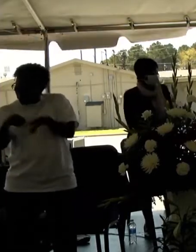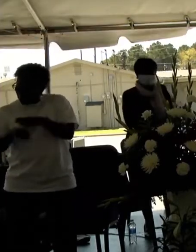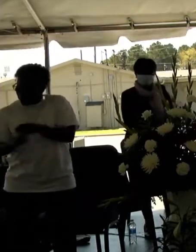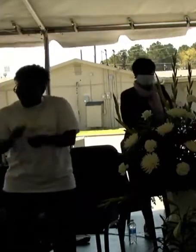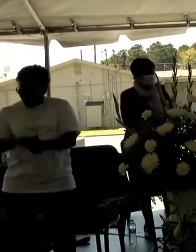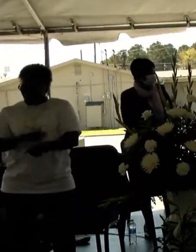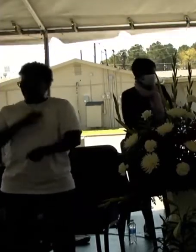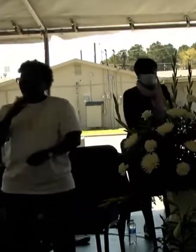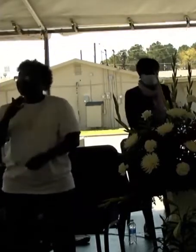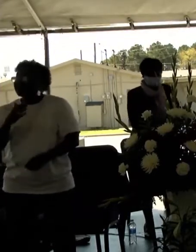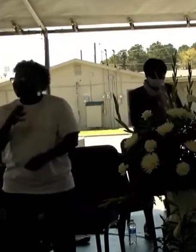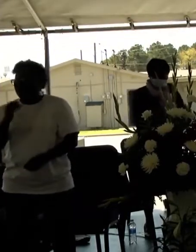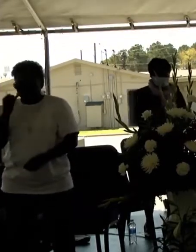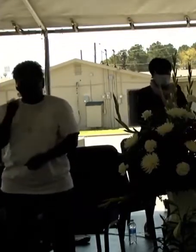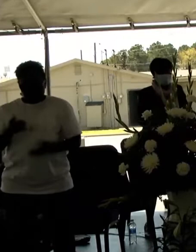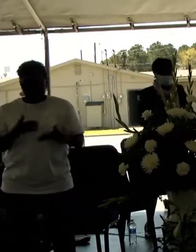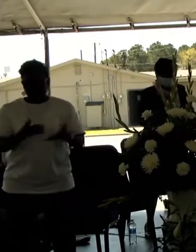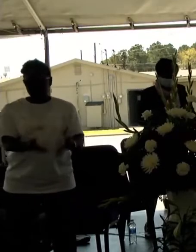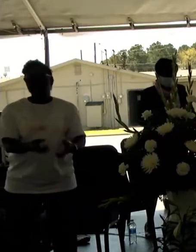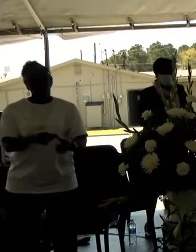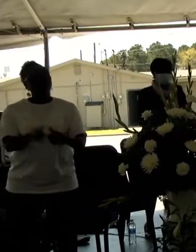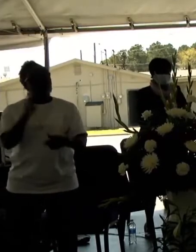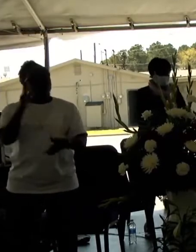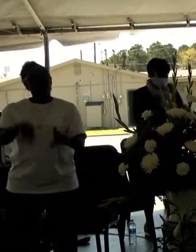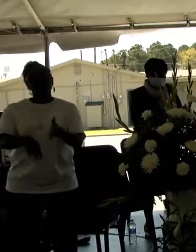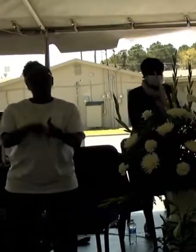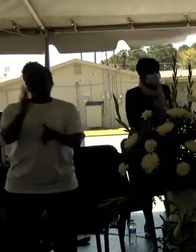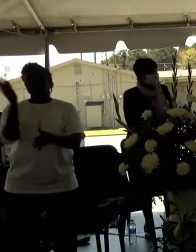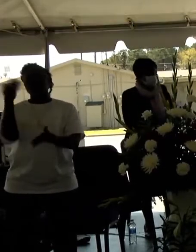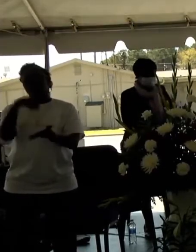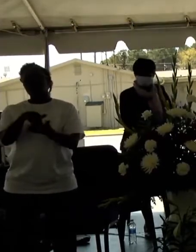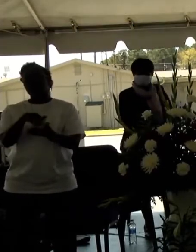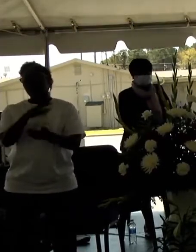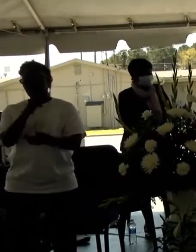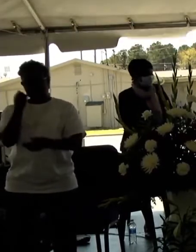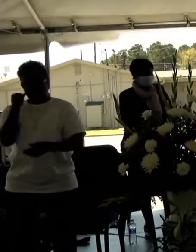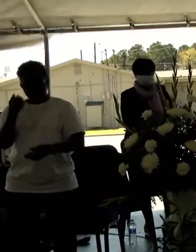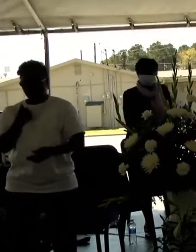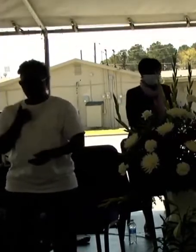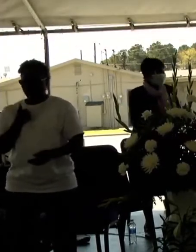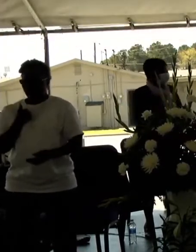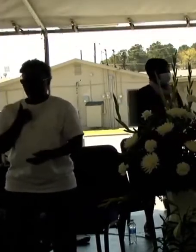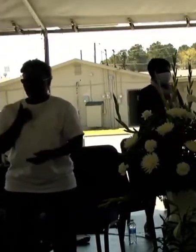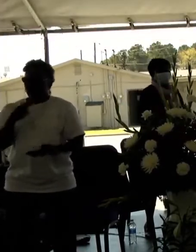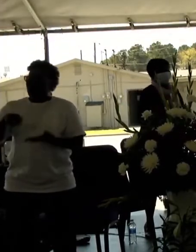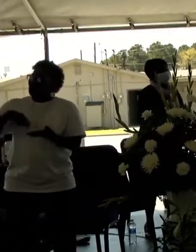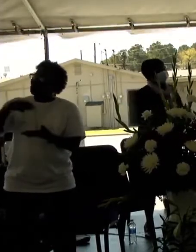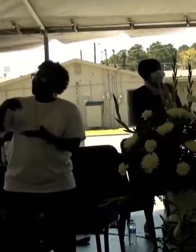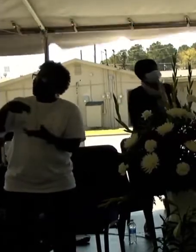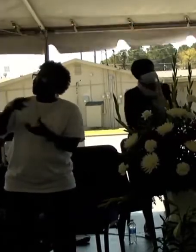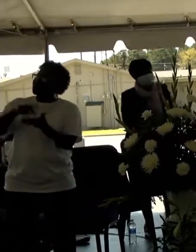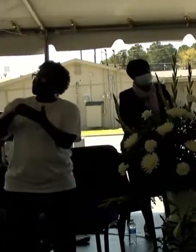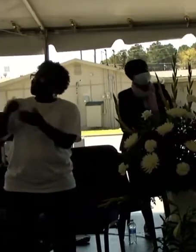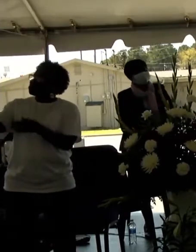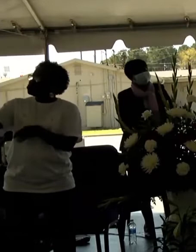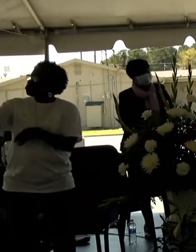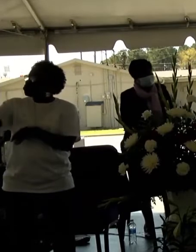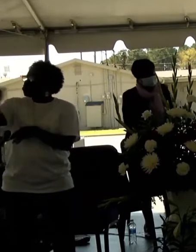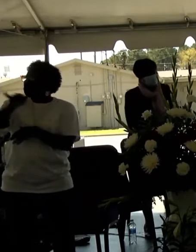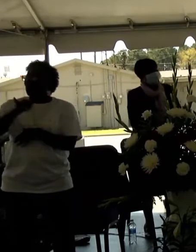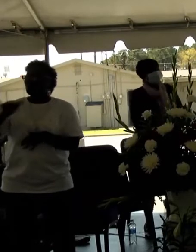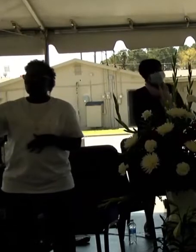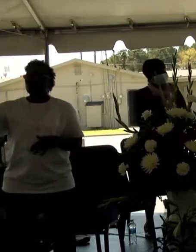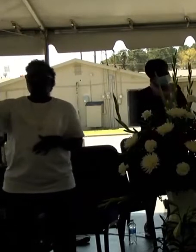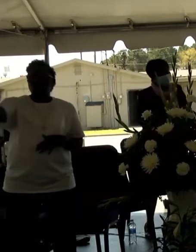I lay it down. If I lay it down, I pick it up again. And if I be raised, you shall also be